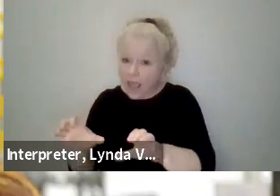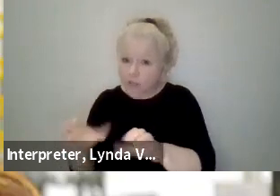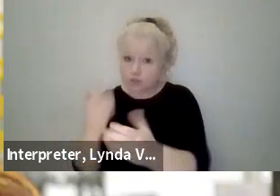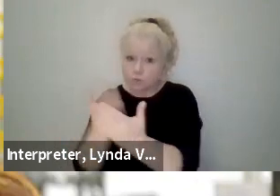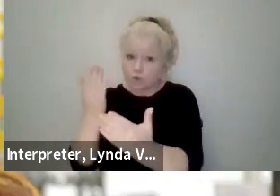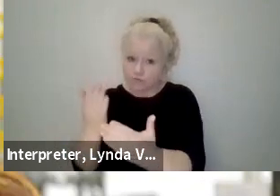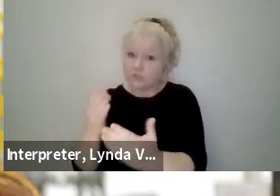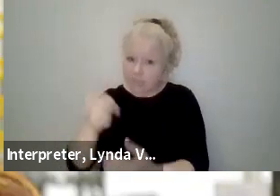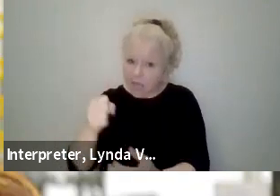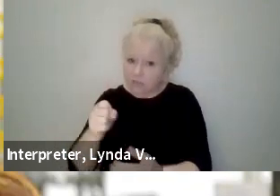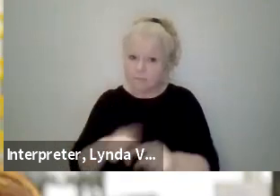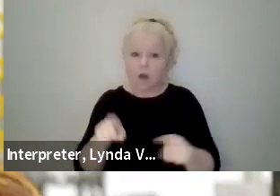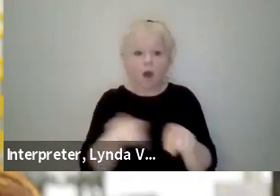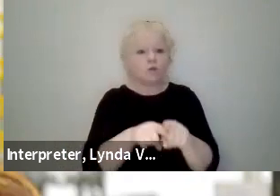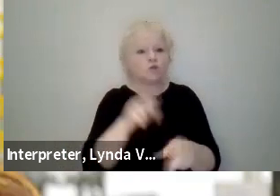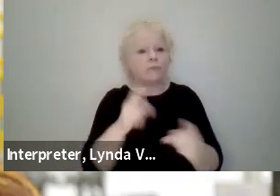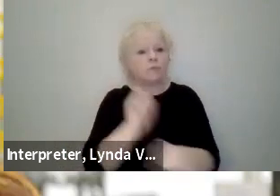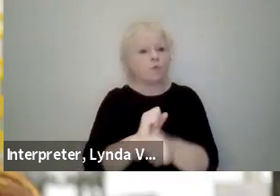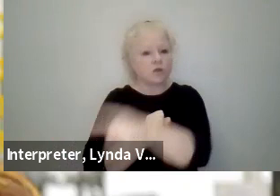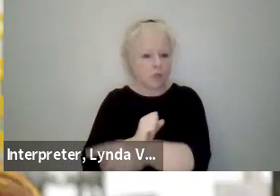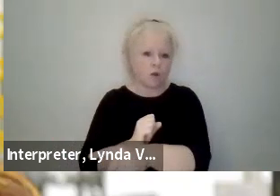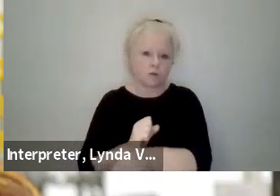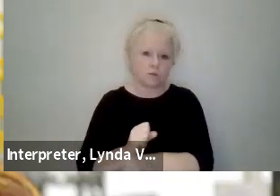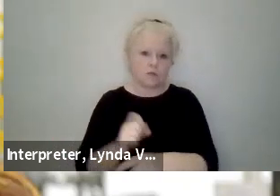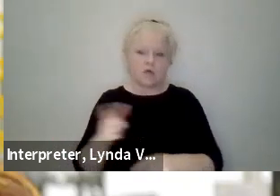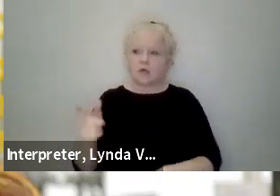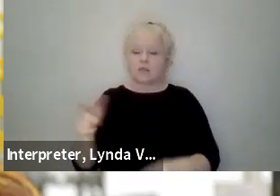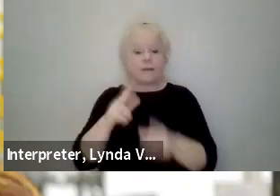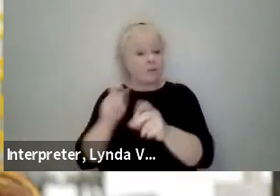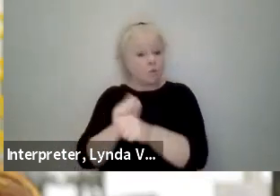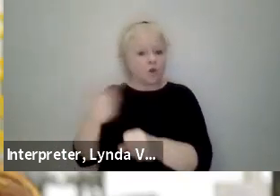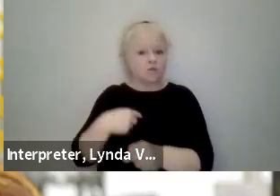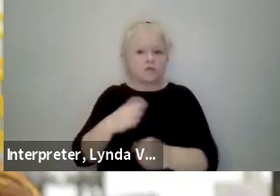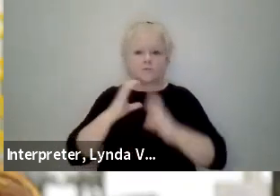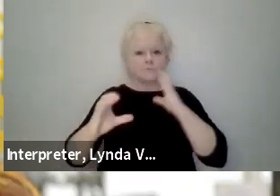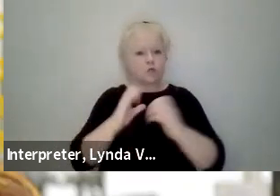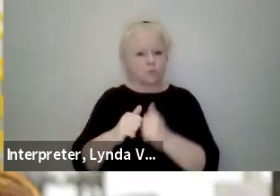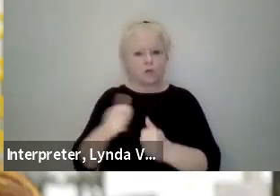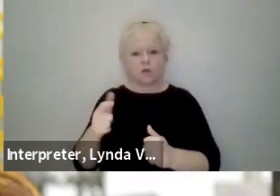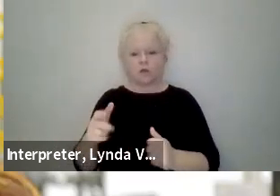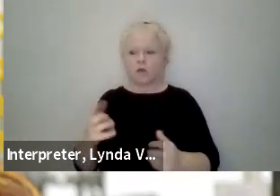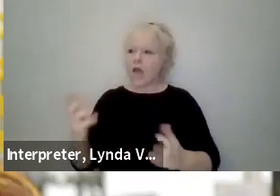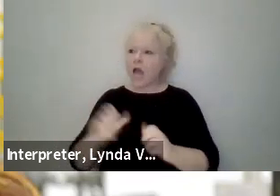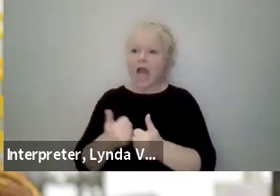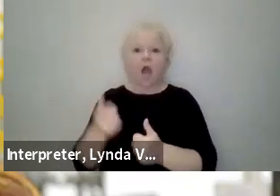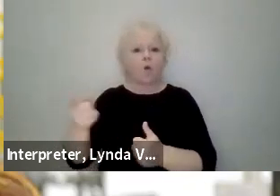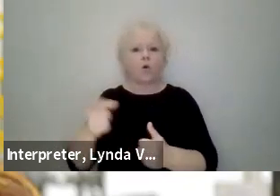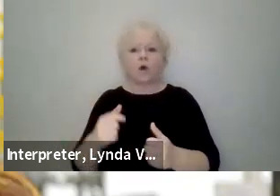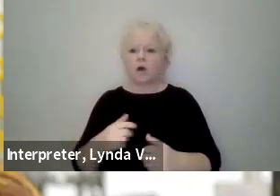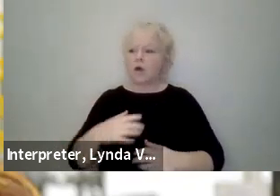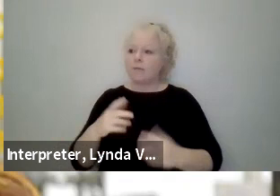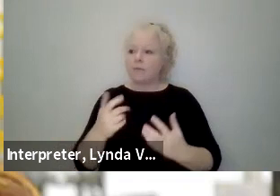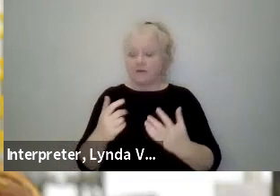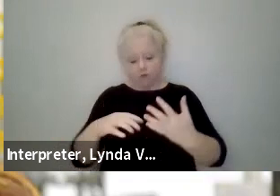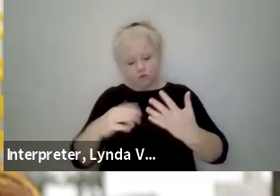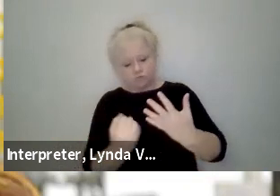comes from the people who work there and tell us. They tell us about their advancement over the years from being a pre-sorter to